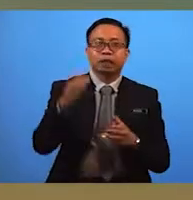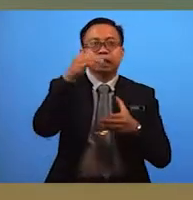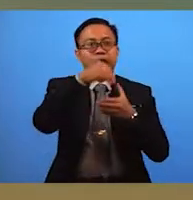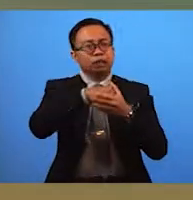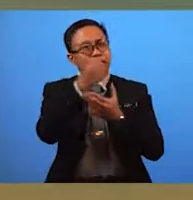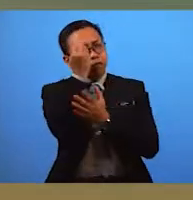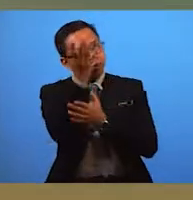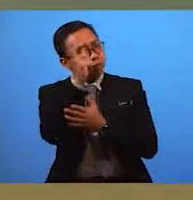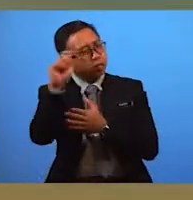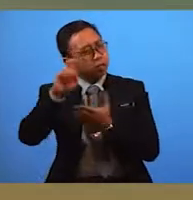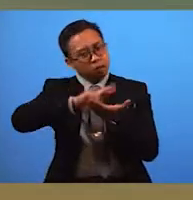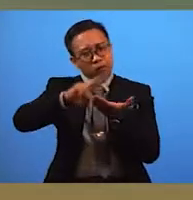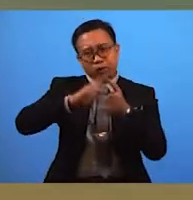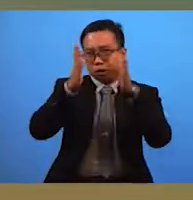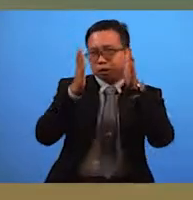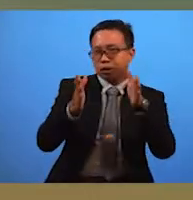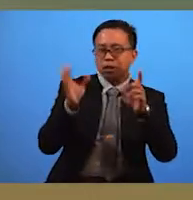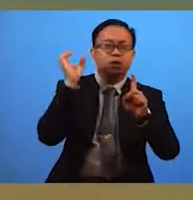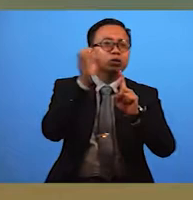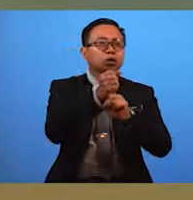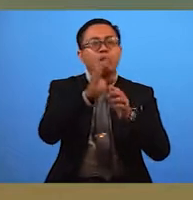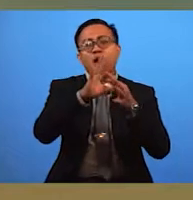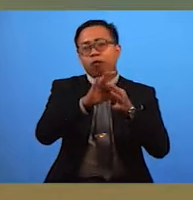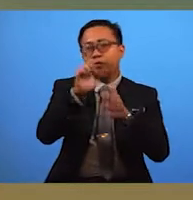Inform the reader the purpose of the article.